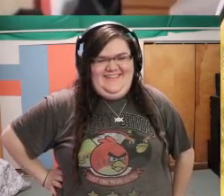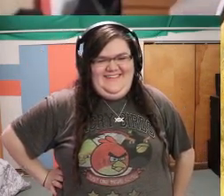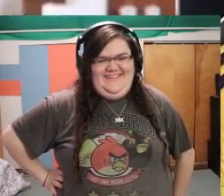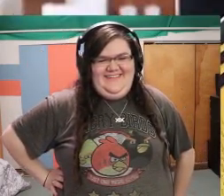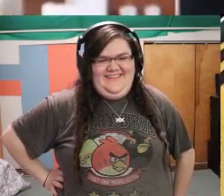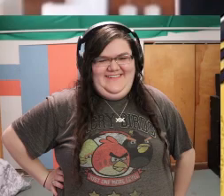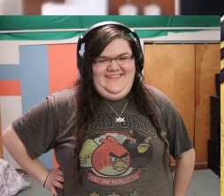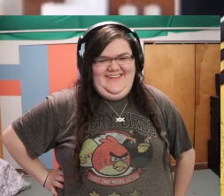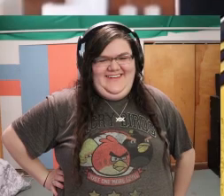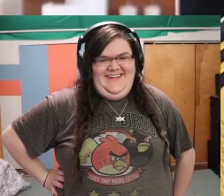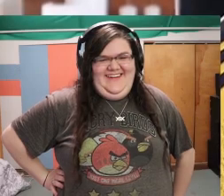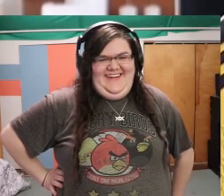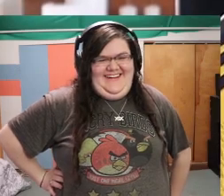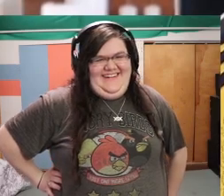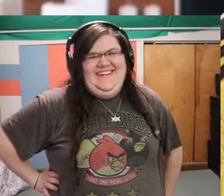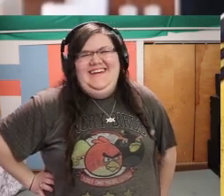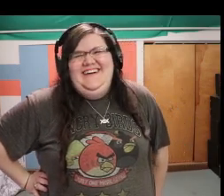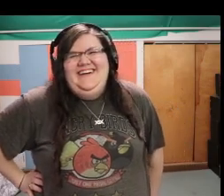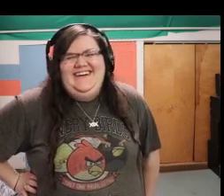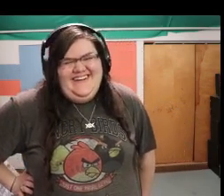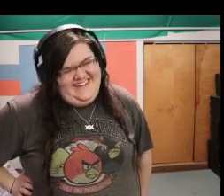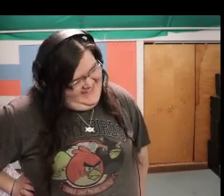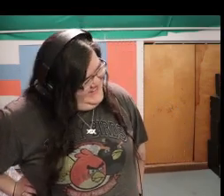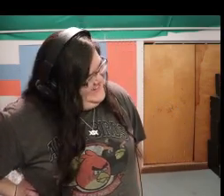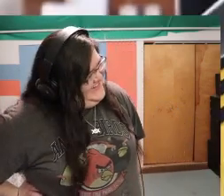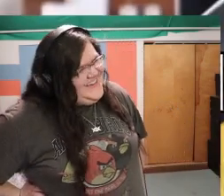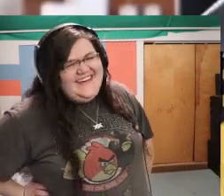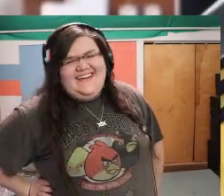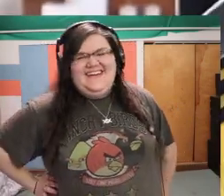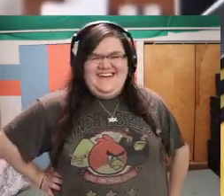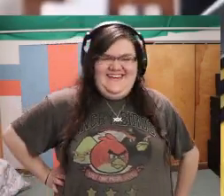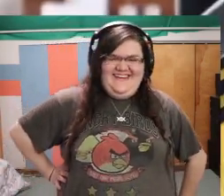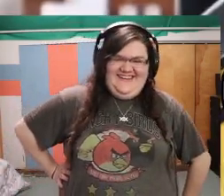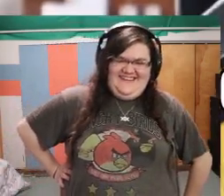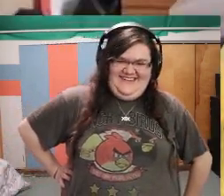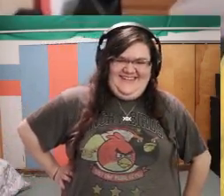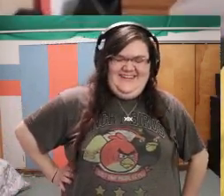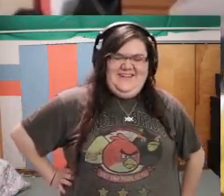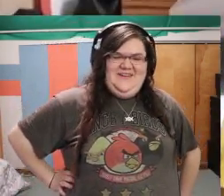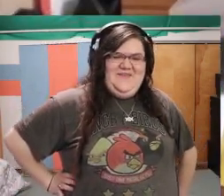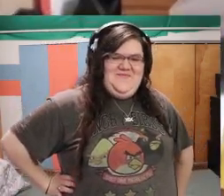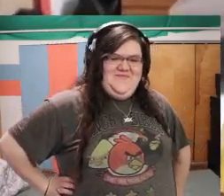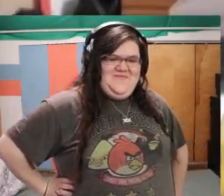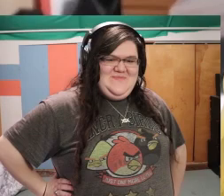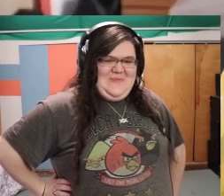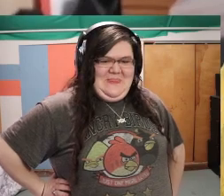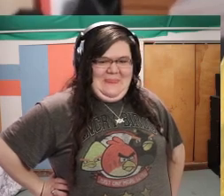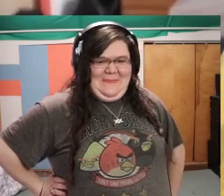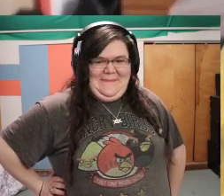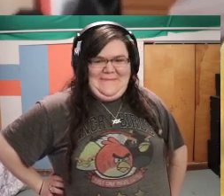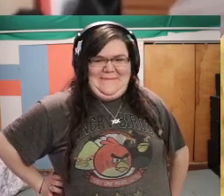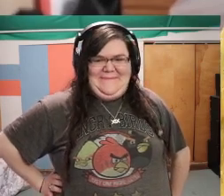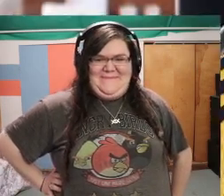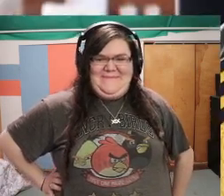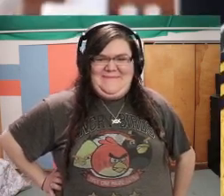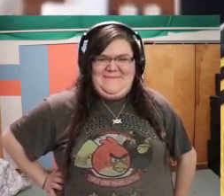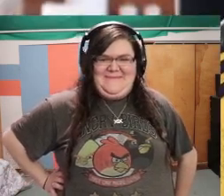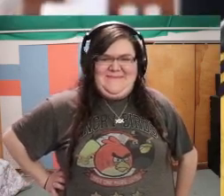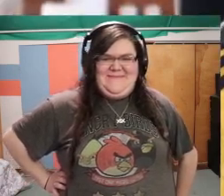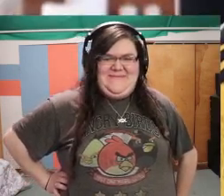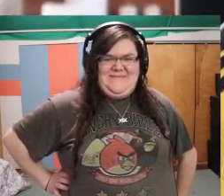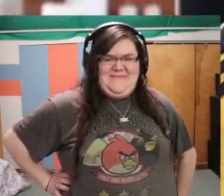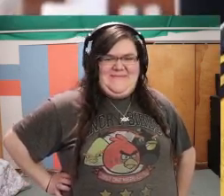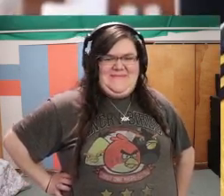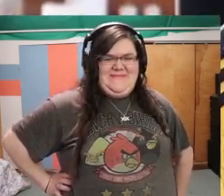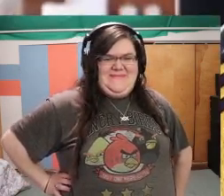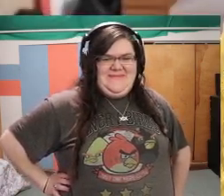like best friends. Yeah, boy, you never know, man. One question, go! I can teach you some Swedish, yeah? Oh, not this again. Yeah, please, G. How